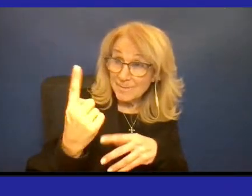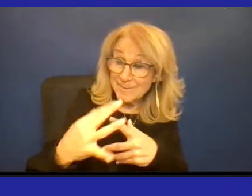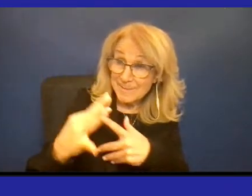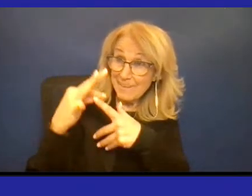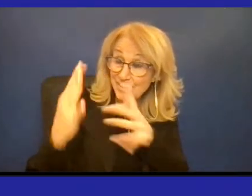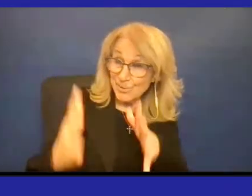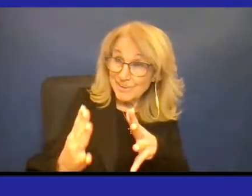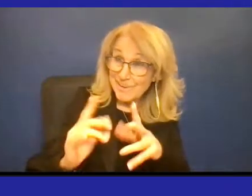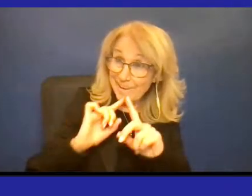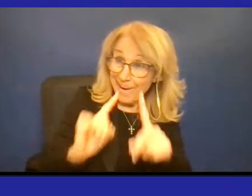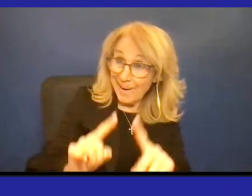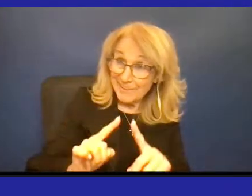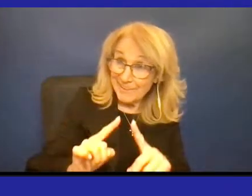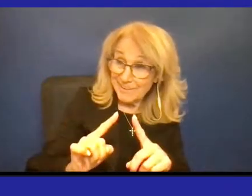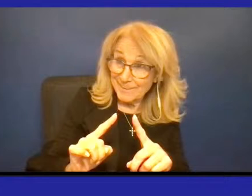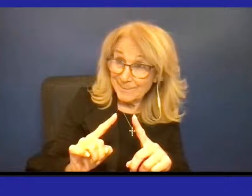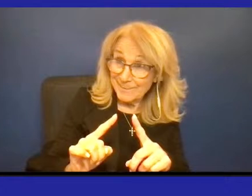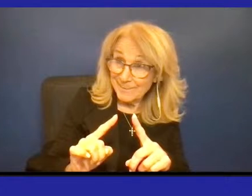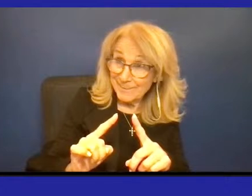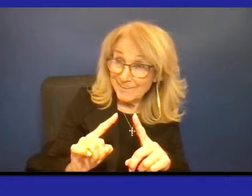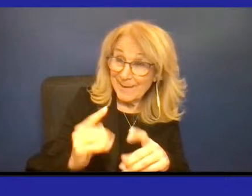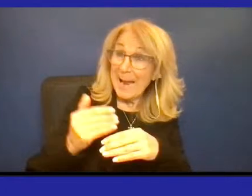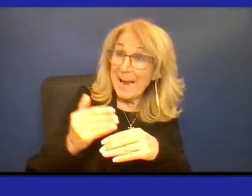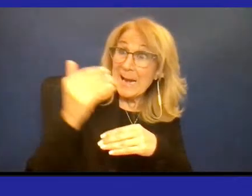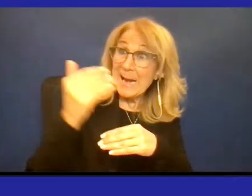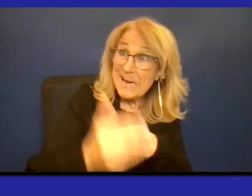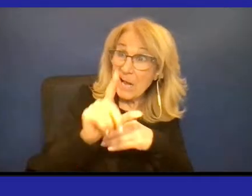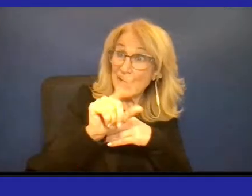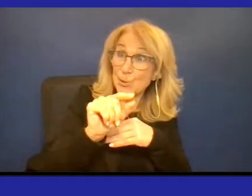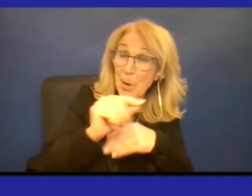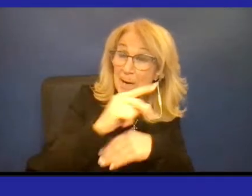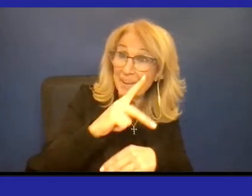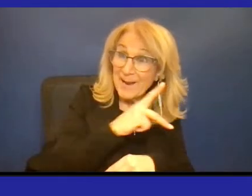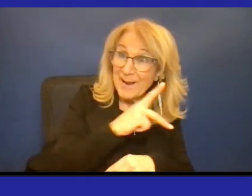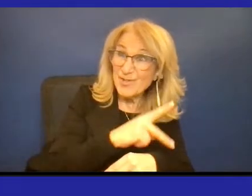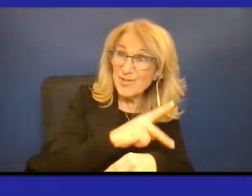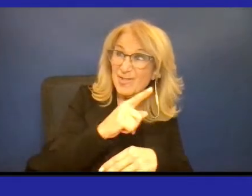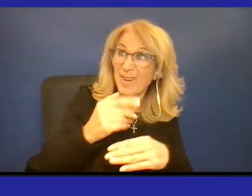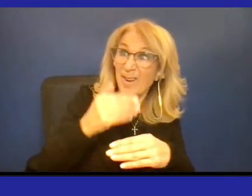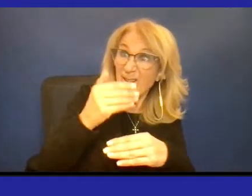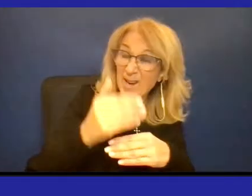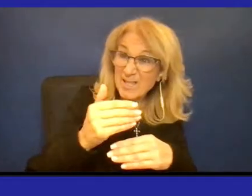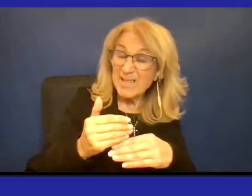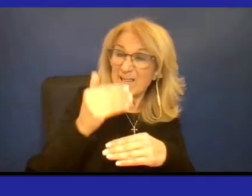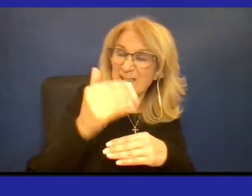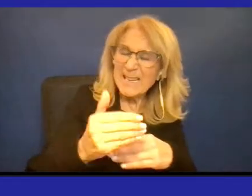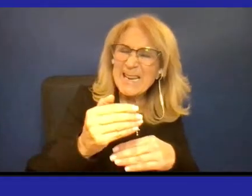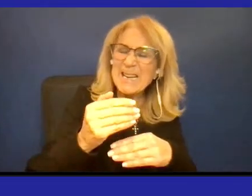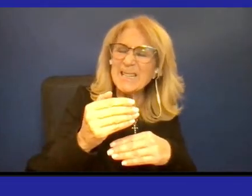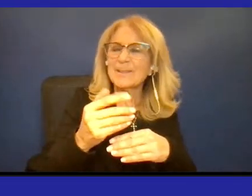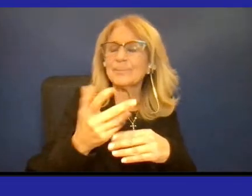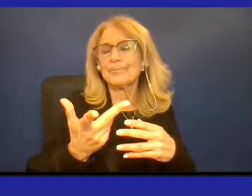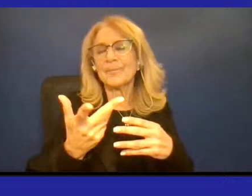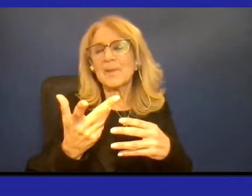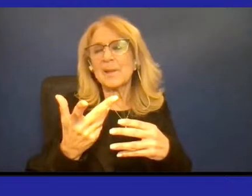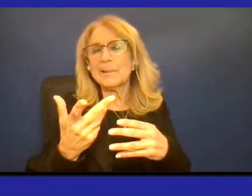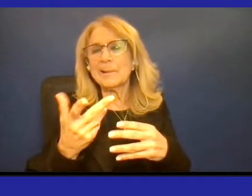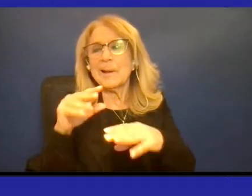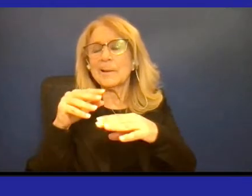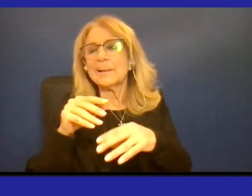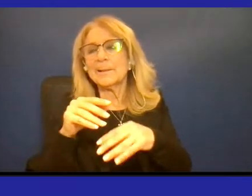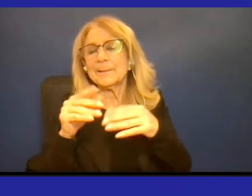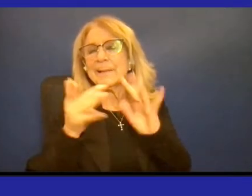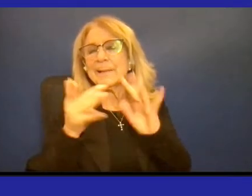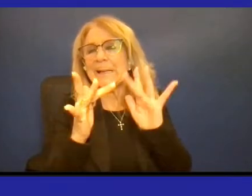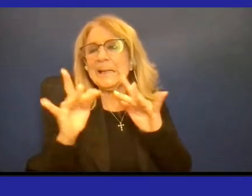The next 20 patients that have the same thing, he doesn't have to do an e-consult for each of those. We're also doing a lot of work